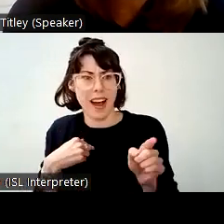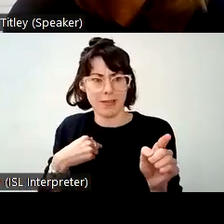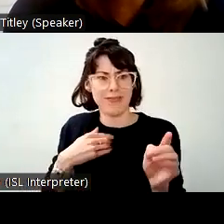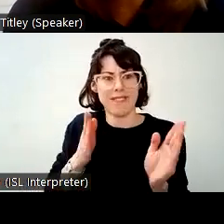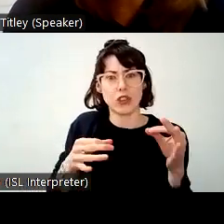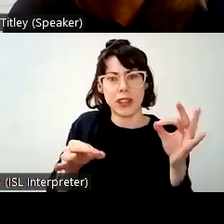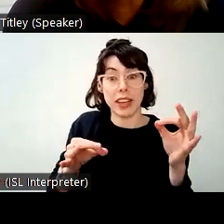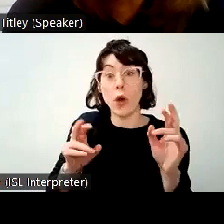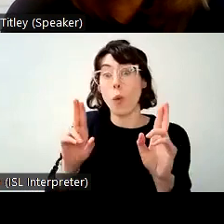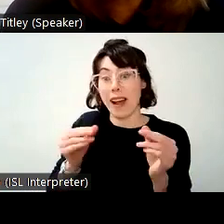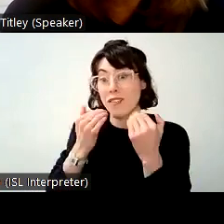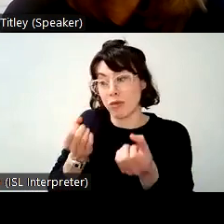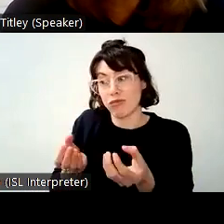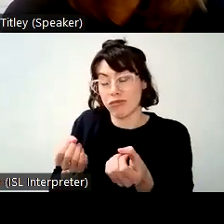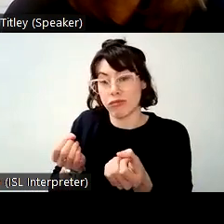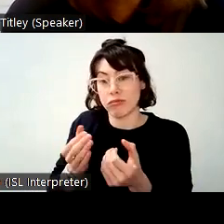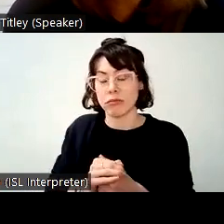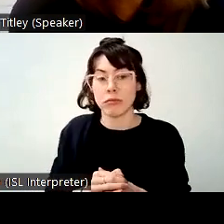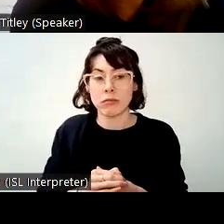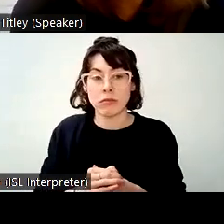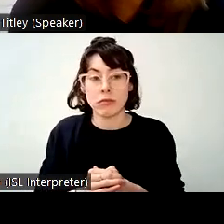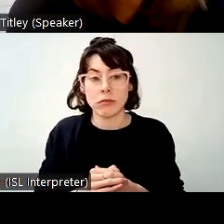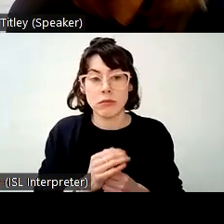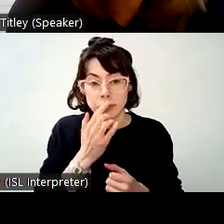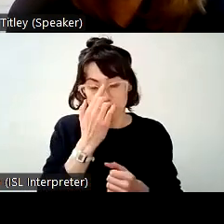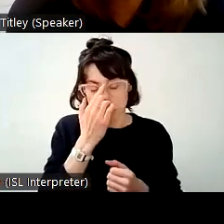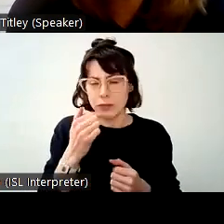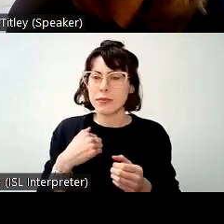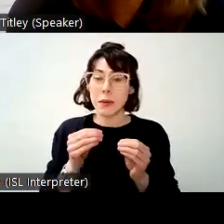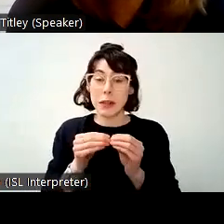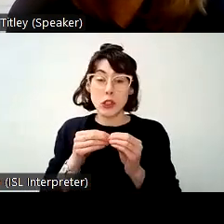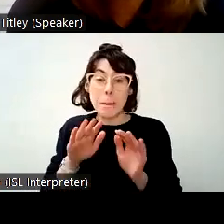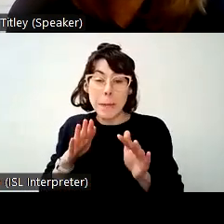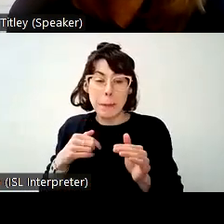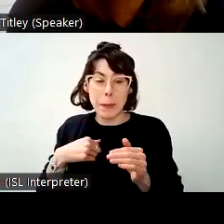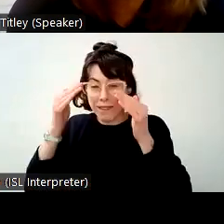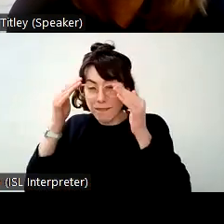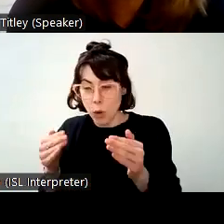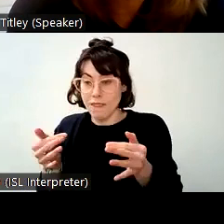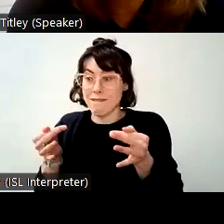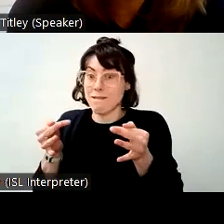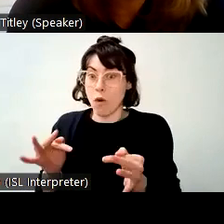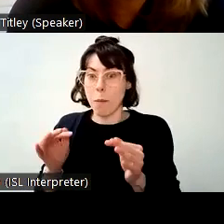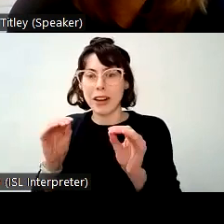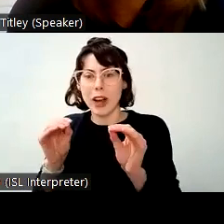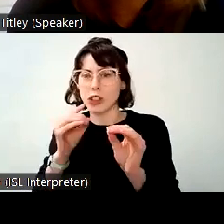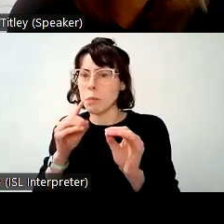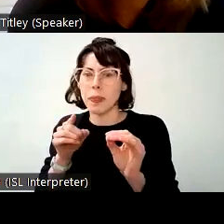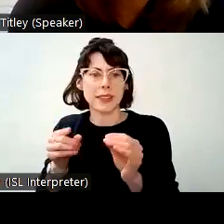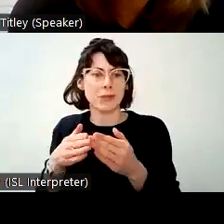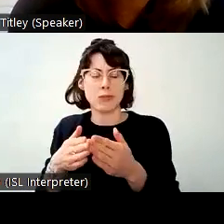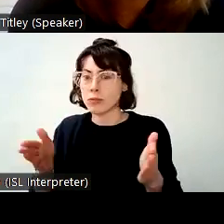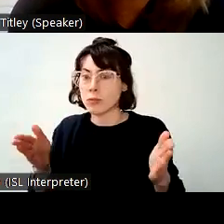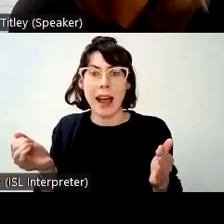the cert. So as I said, you know, I might have been focusing a little bit on formal education, but really it's open to anyone who has a commitment